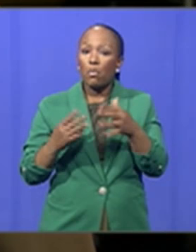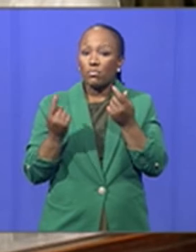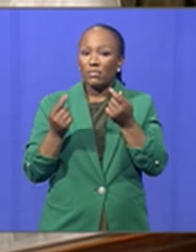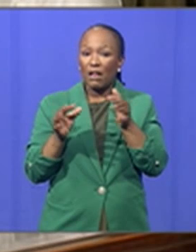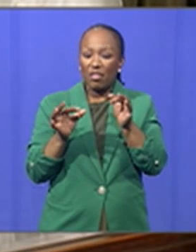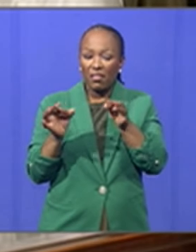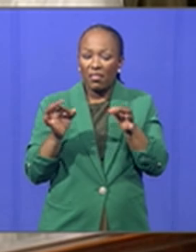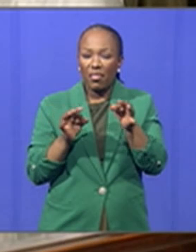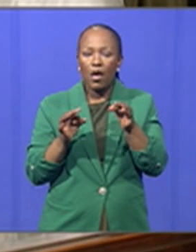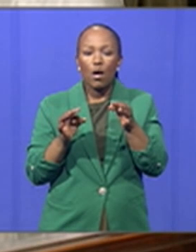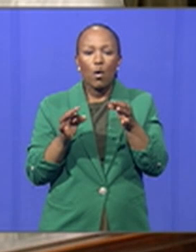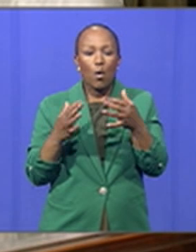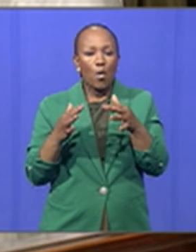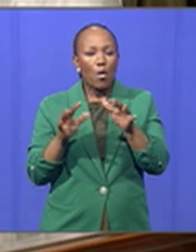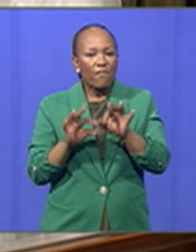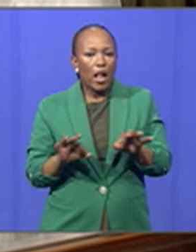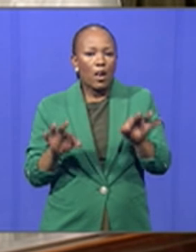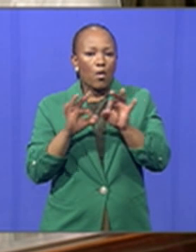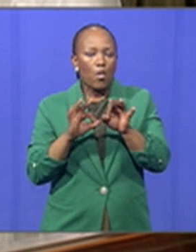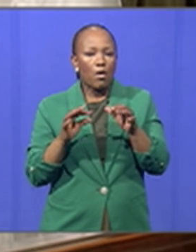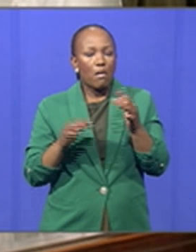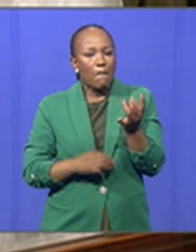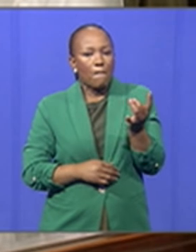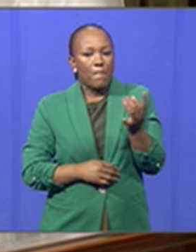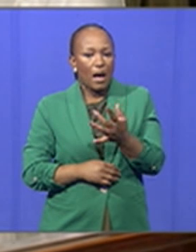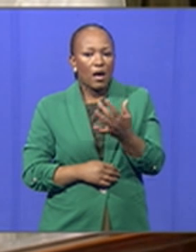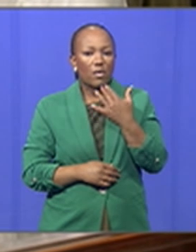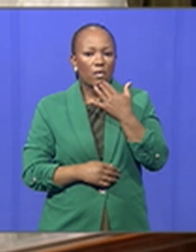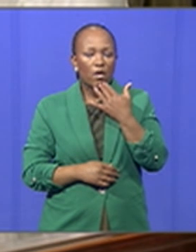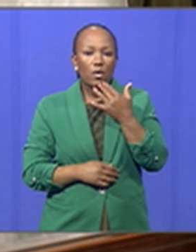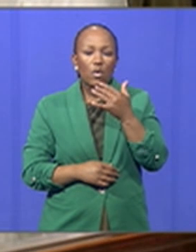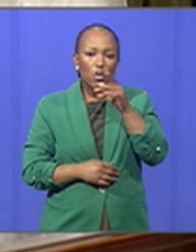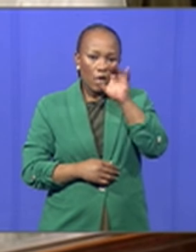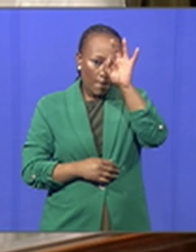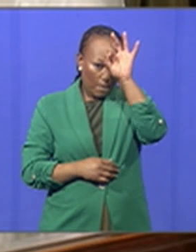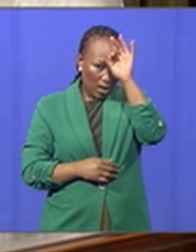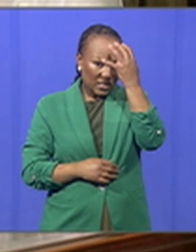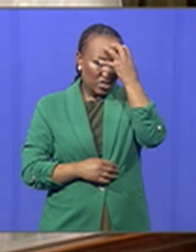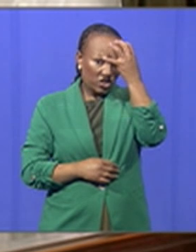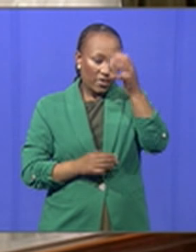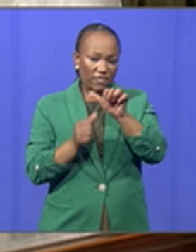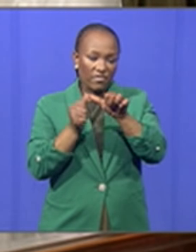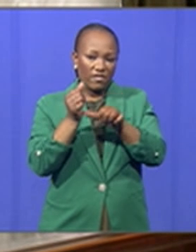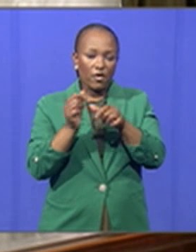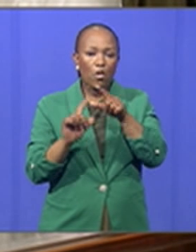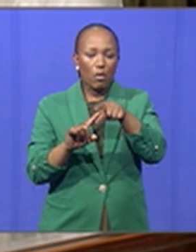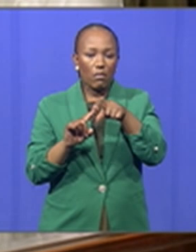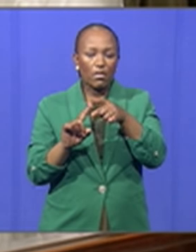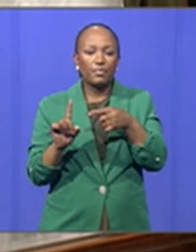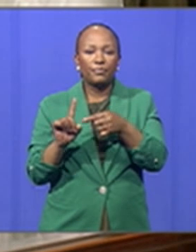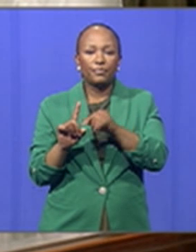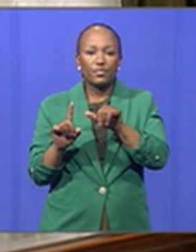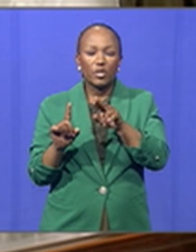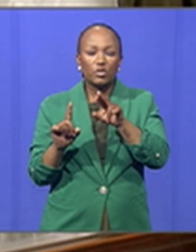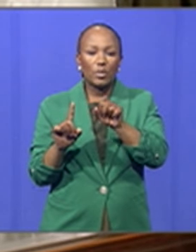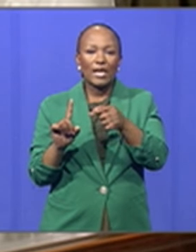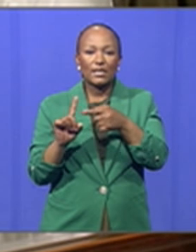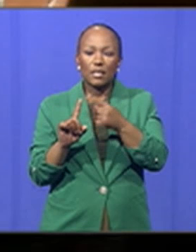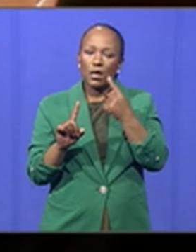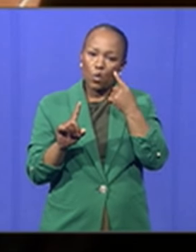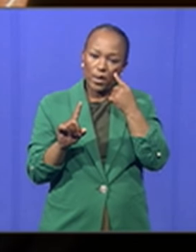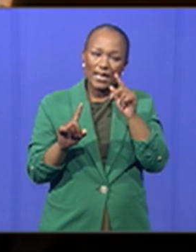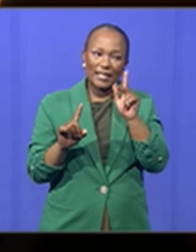go diranta tše dimilione kgatlhanong le motlatša mohlankedi mogolo wa maphodisa a Ekurhuleni yo a fegilwego Julius Mkhwanazi Hlatsi K le ba